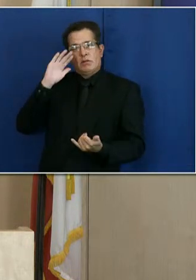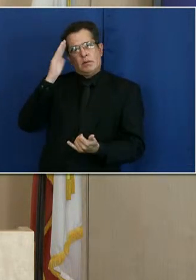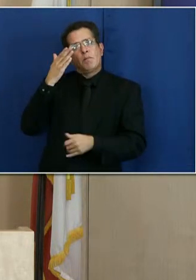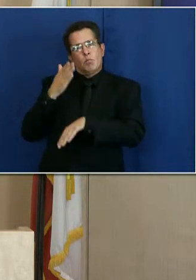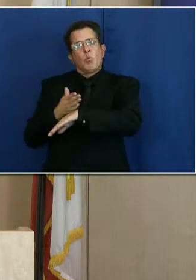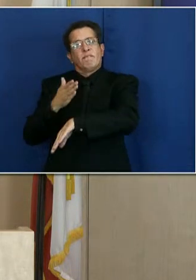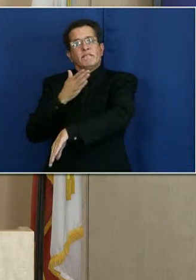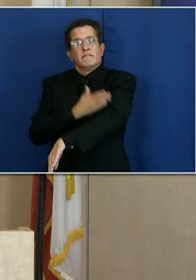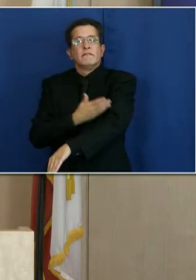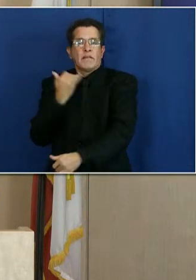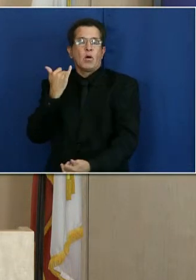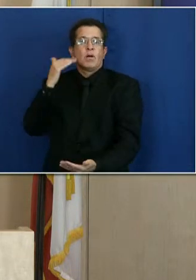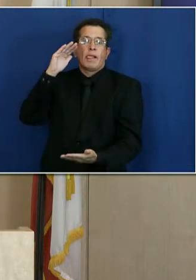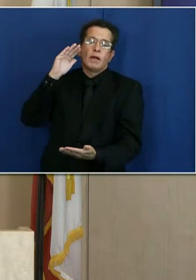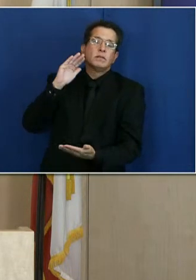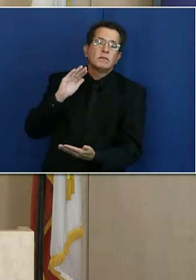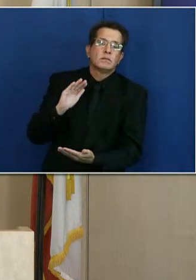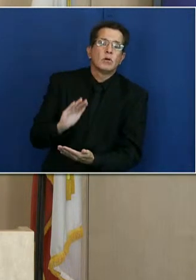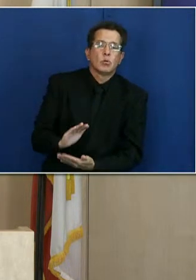decreasing.